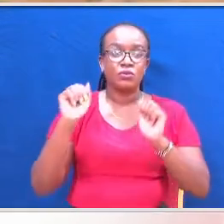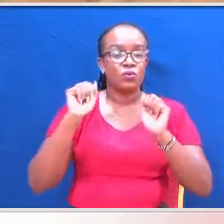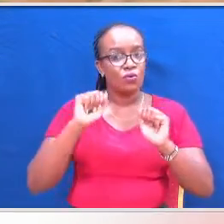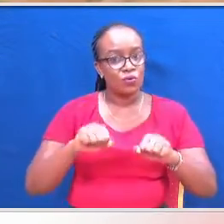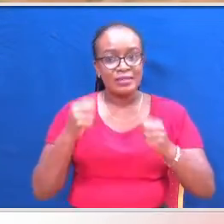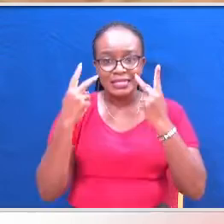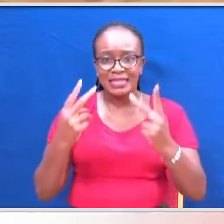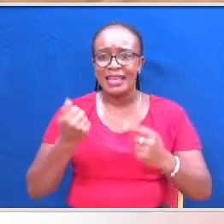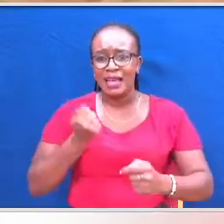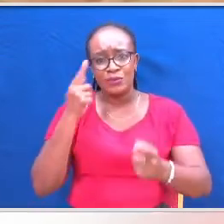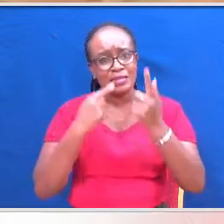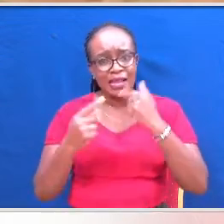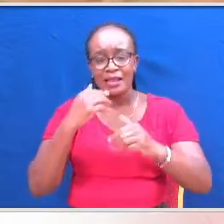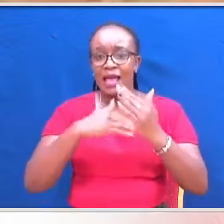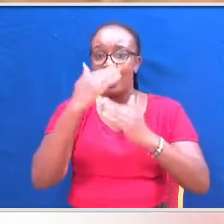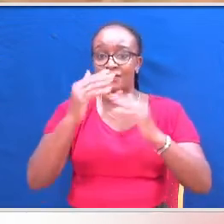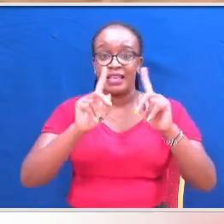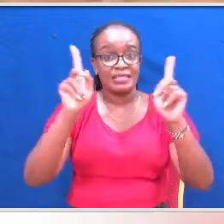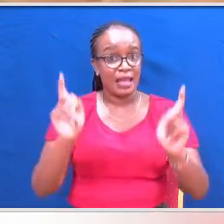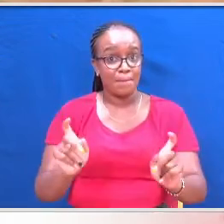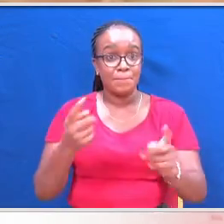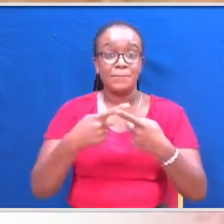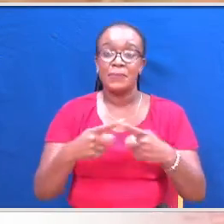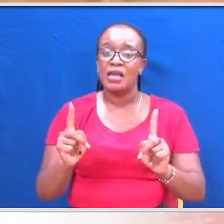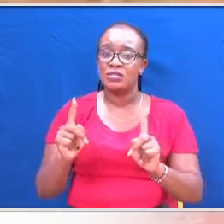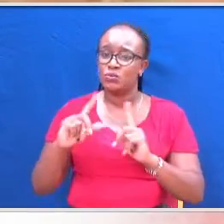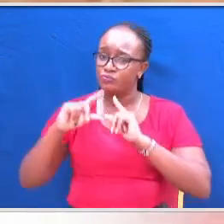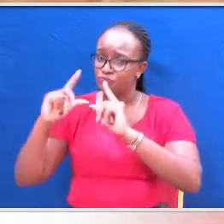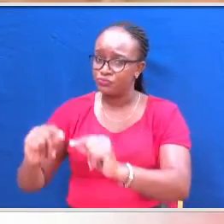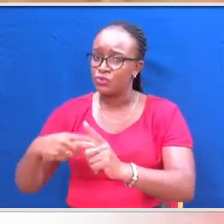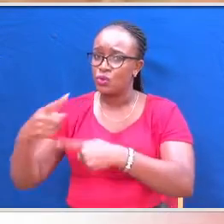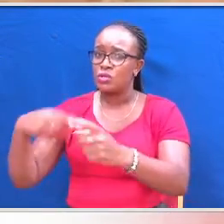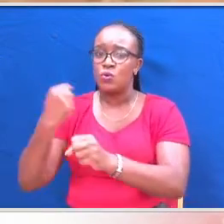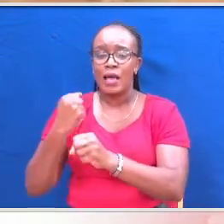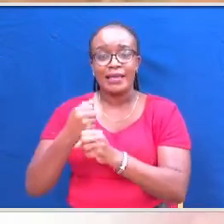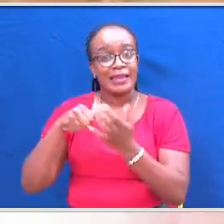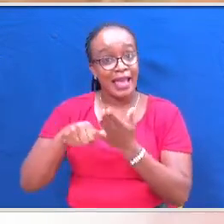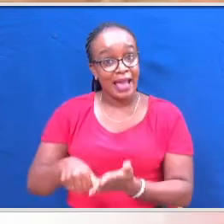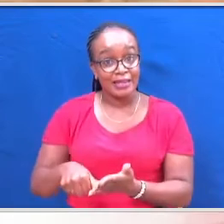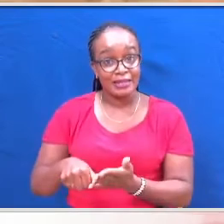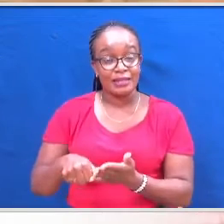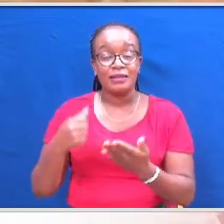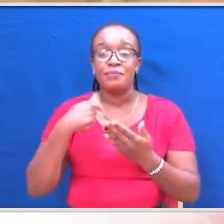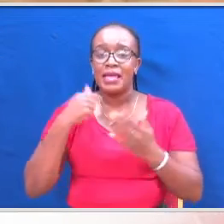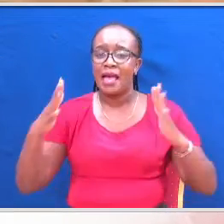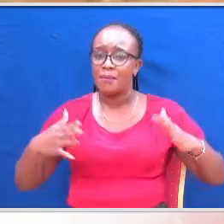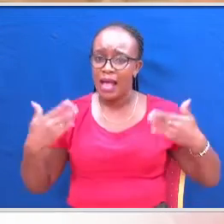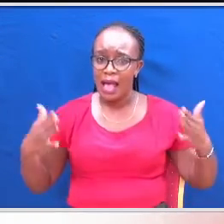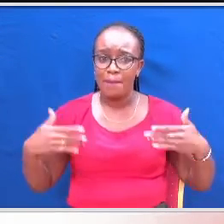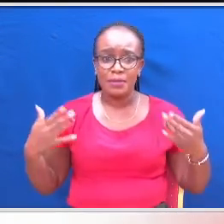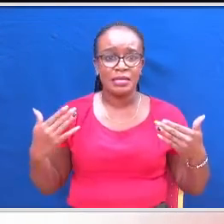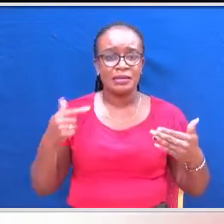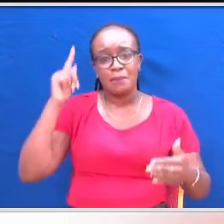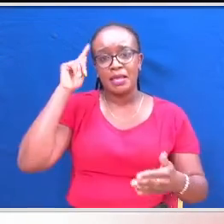ikitoka, lakini tukamwambia aendelee na kutia bidii. Kwa hivyo mimi nimefurahia sana,